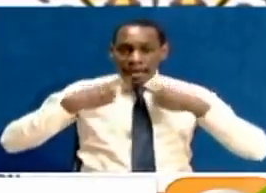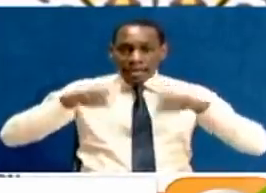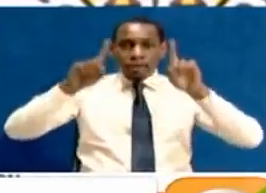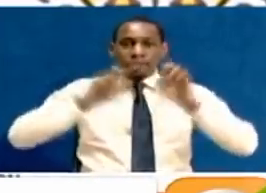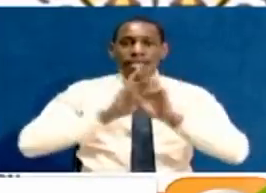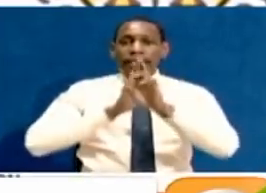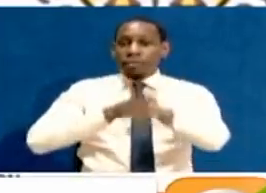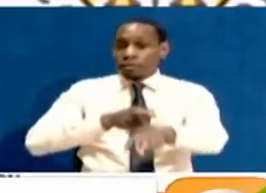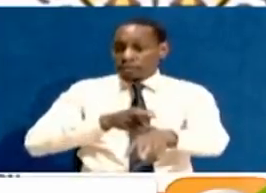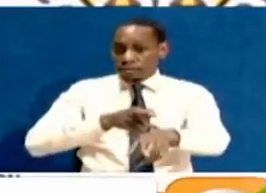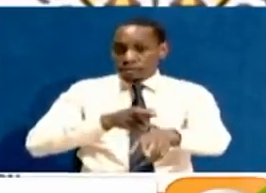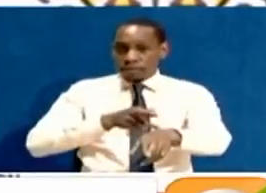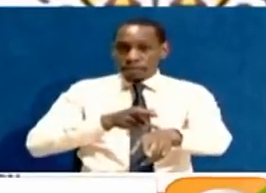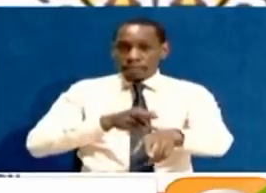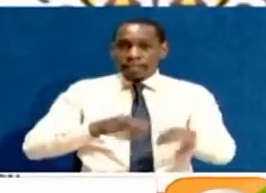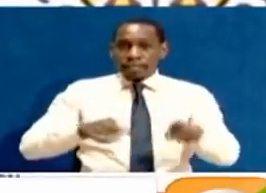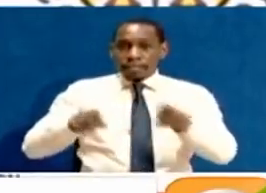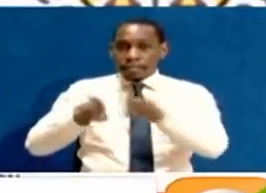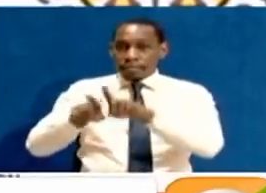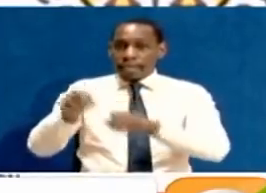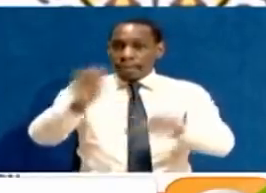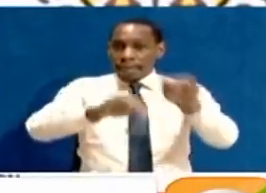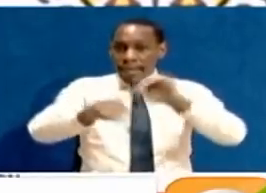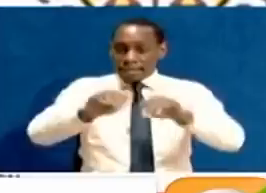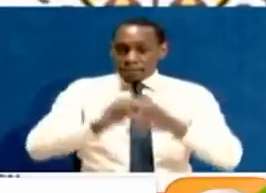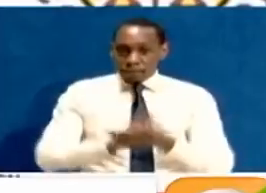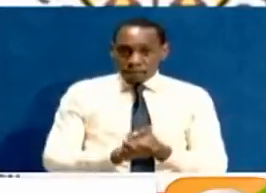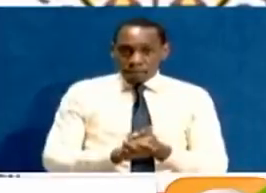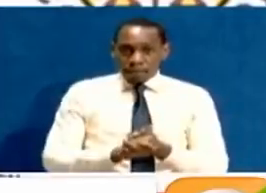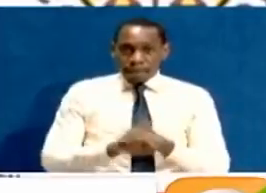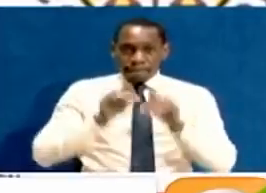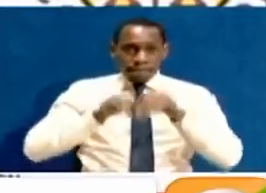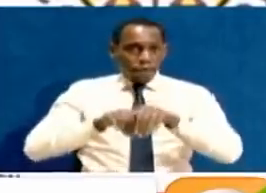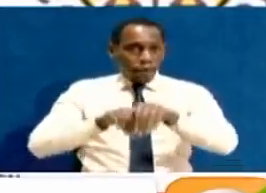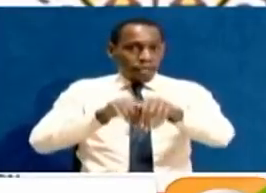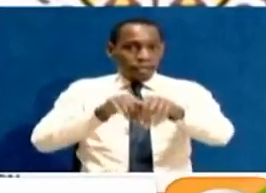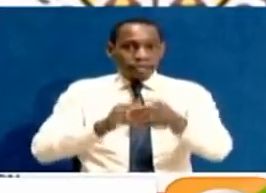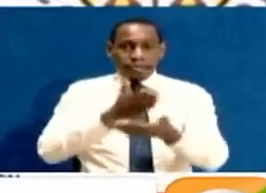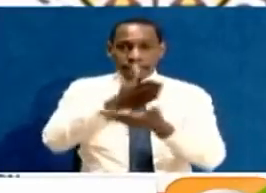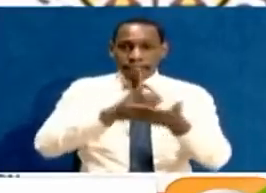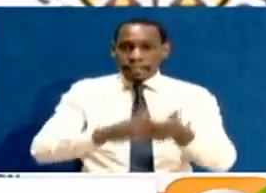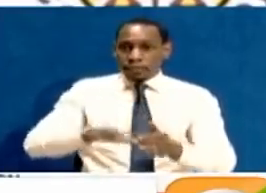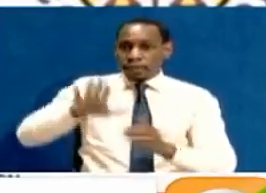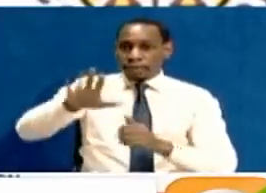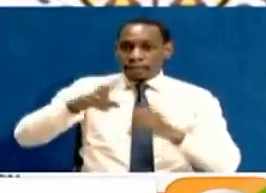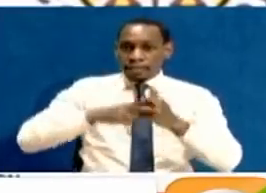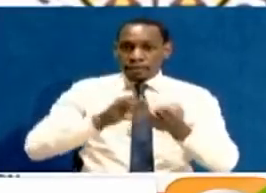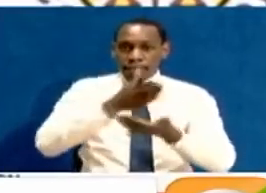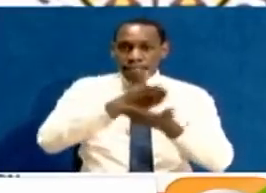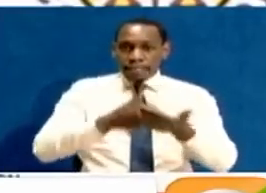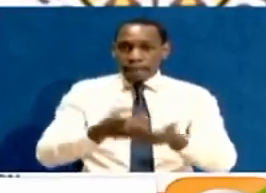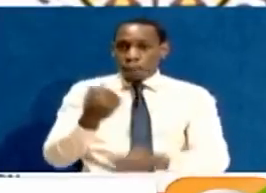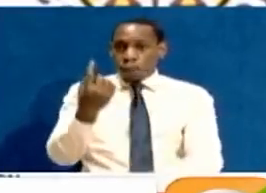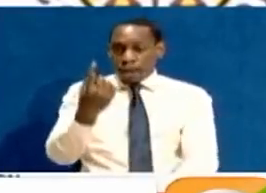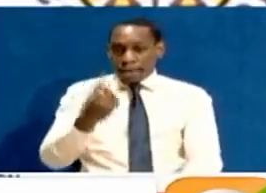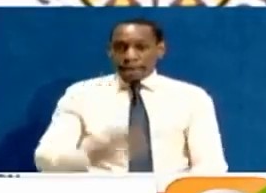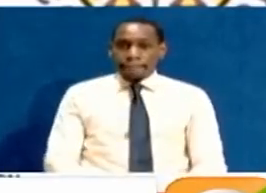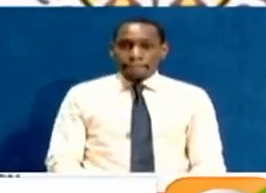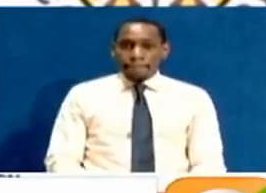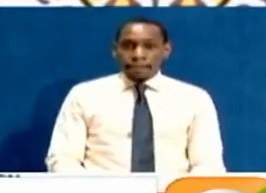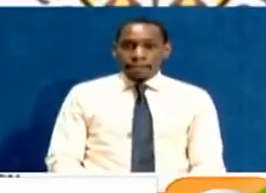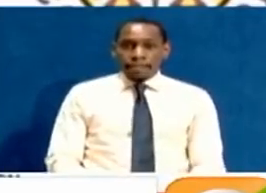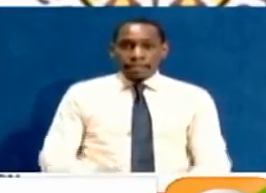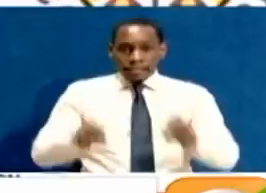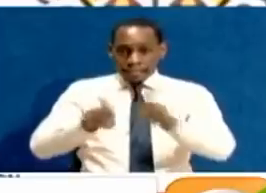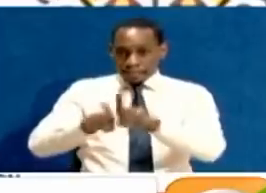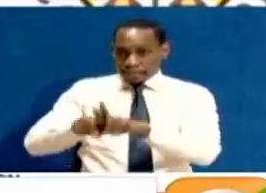the results of the said election in compliance with section 57 subsection 1 of